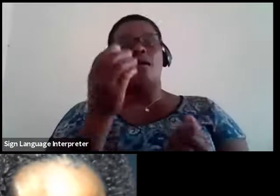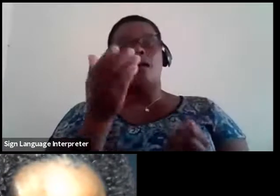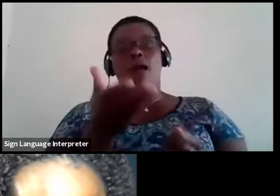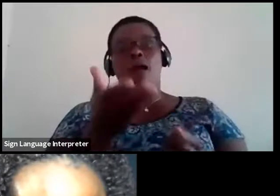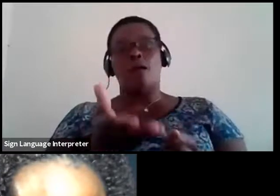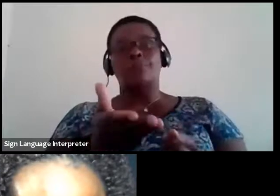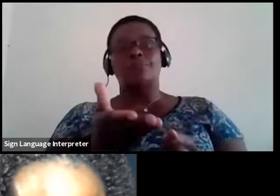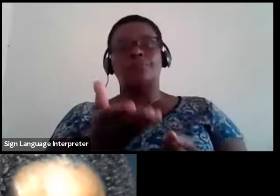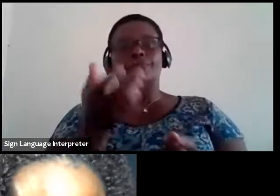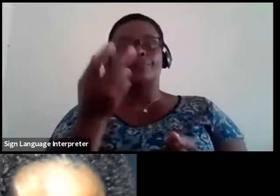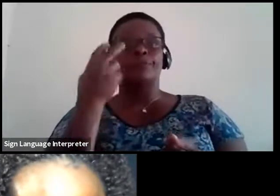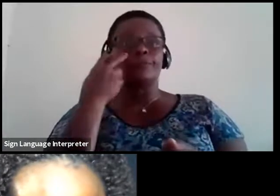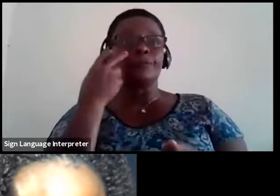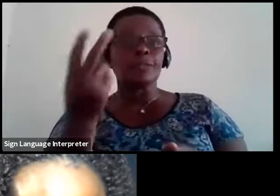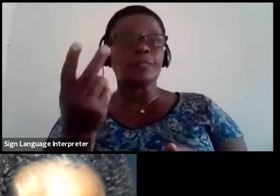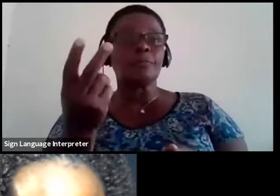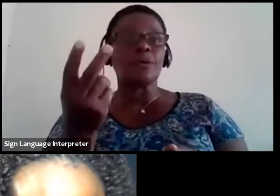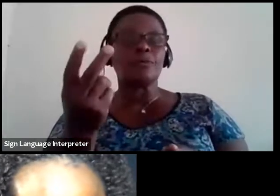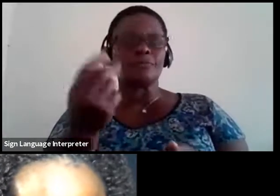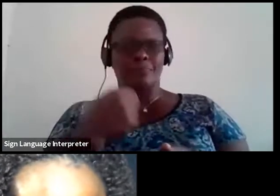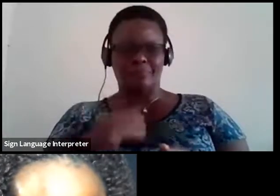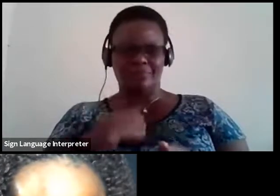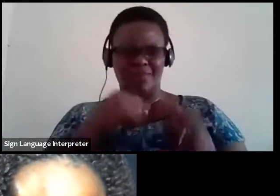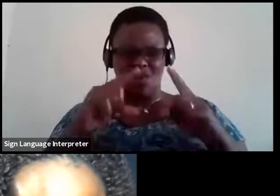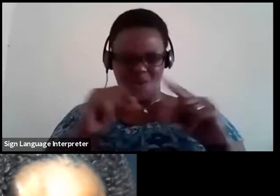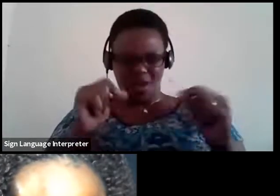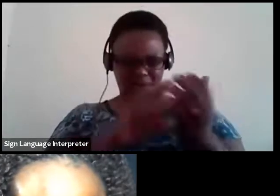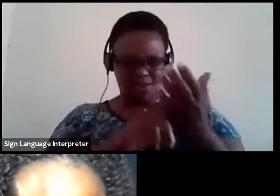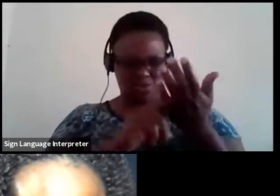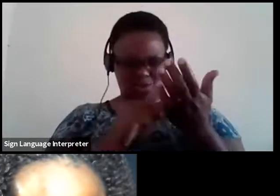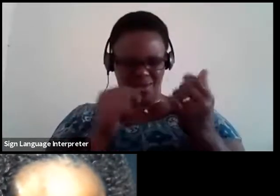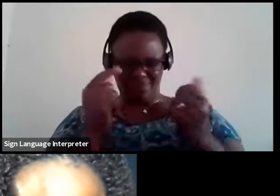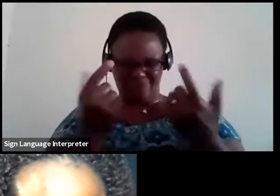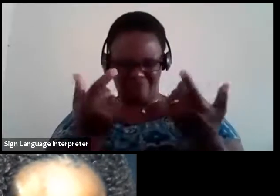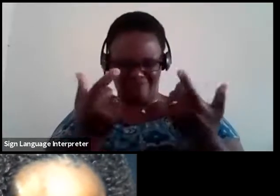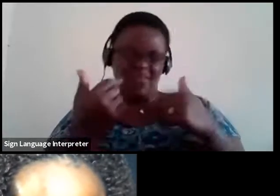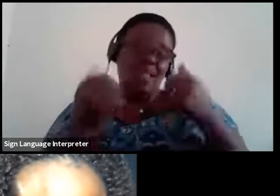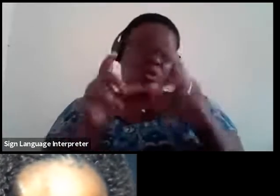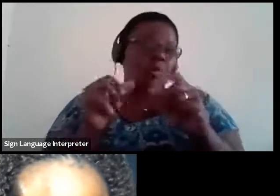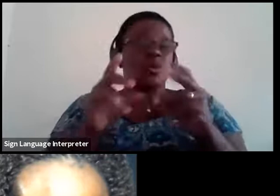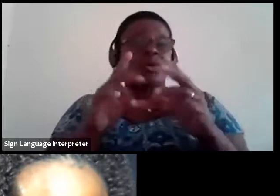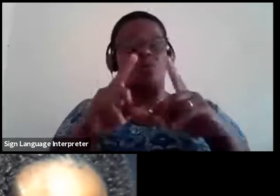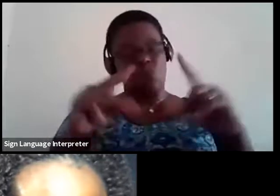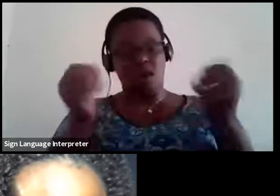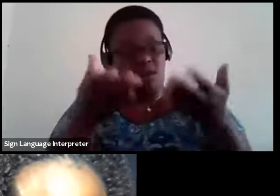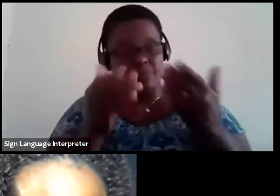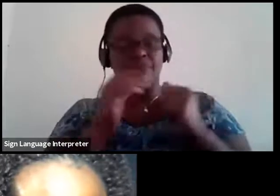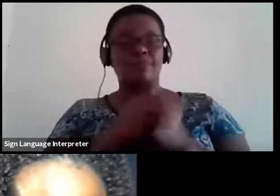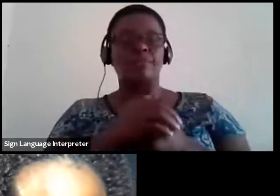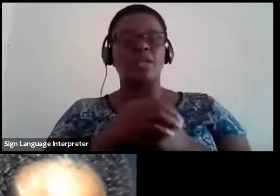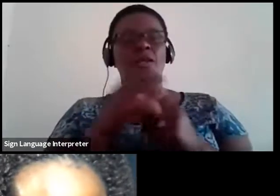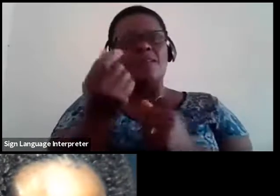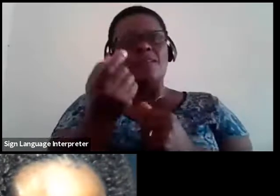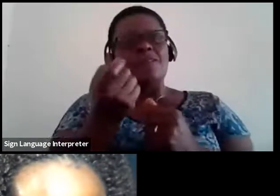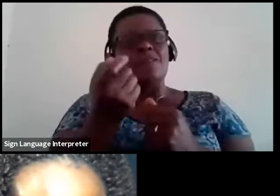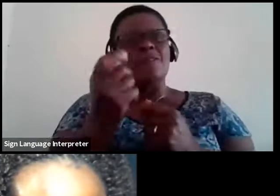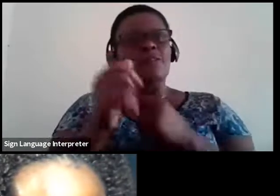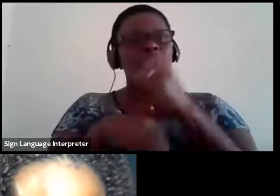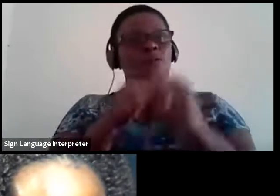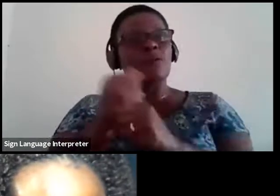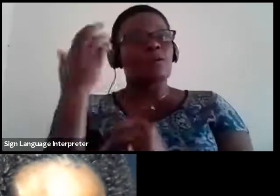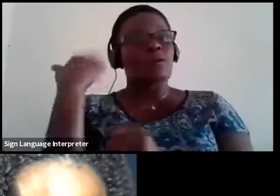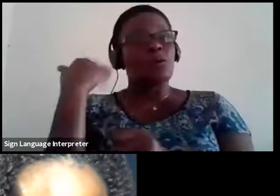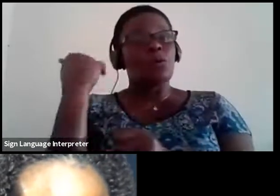visibility, for lack of a better word. Because if there is a few years ago, digital security and safety was left